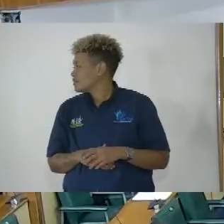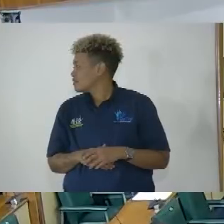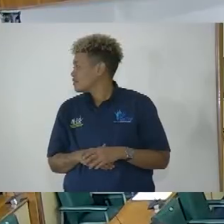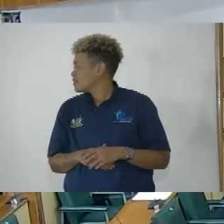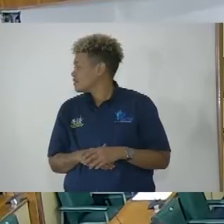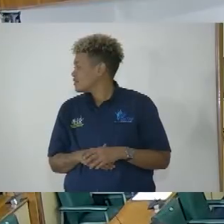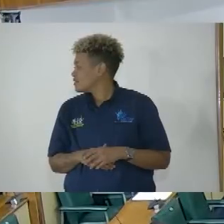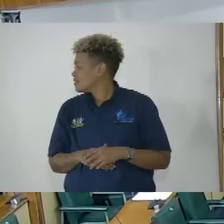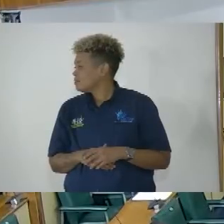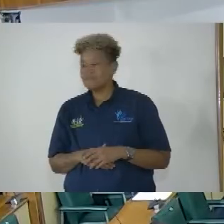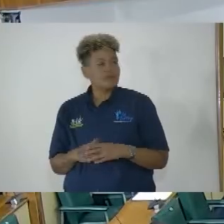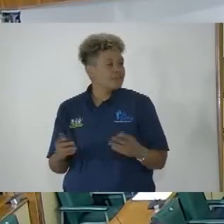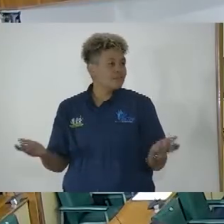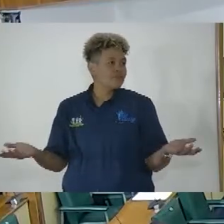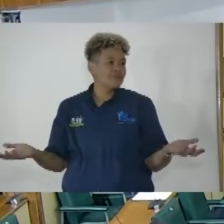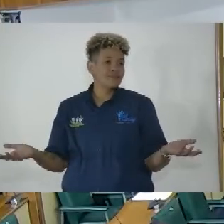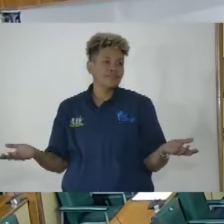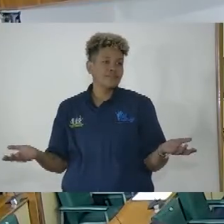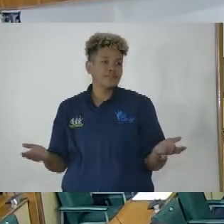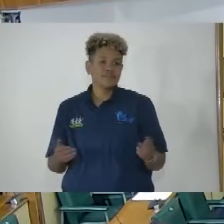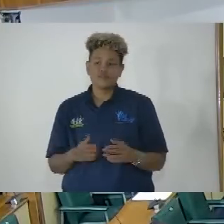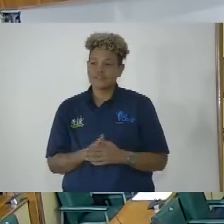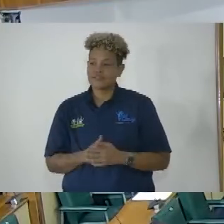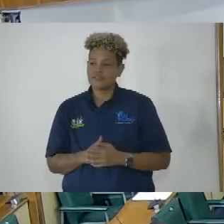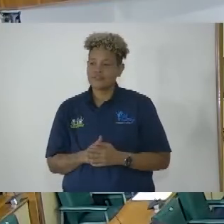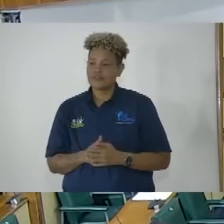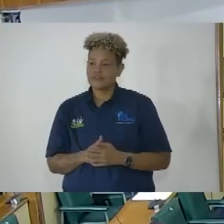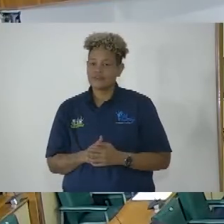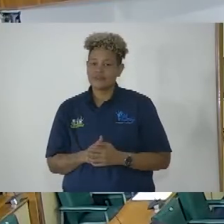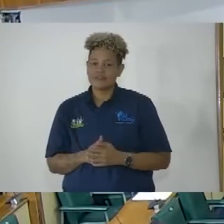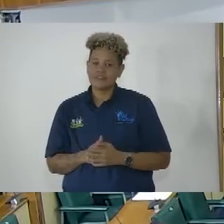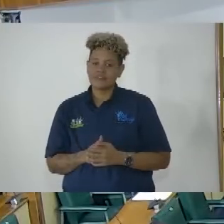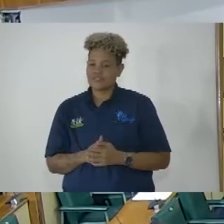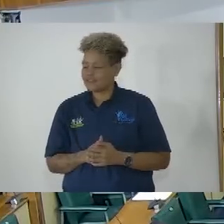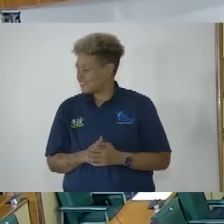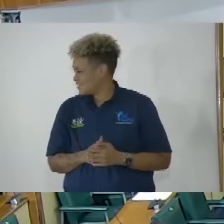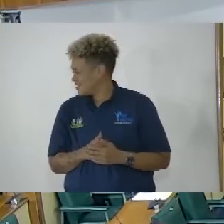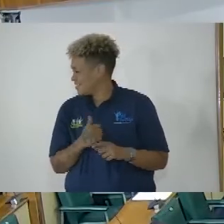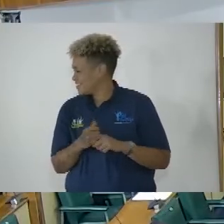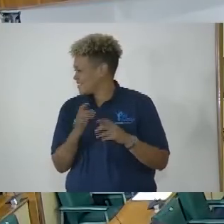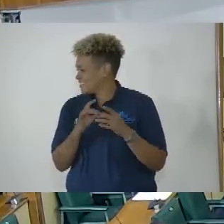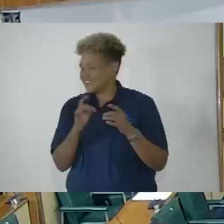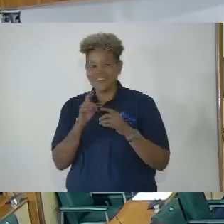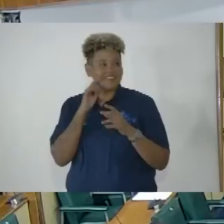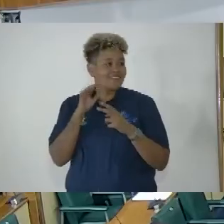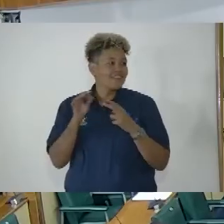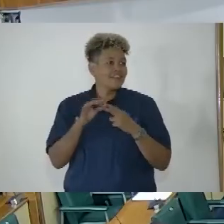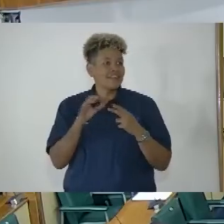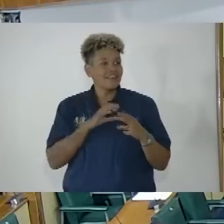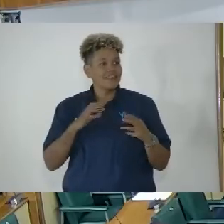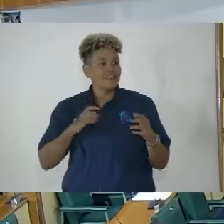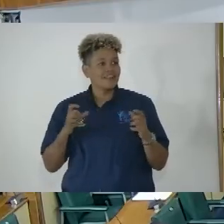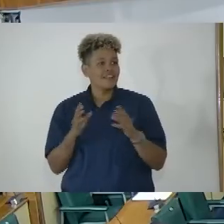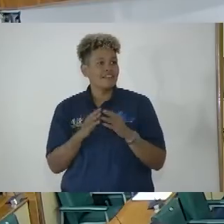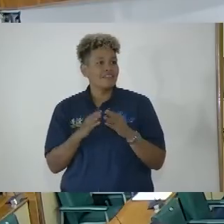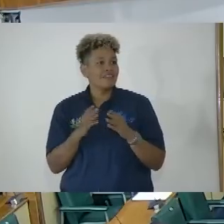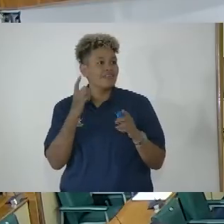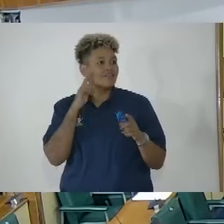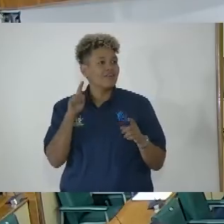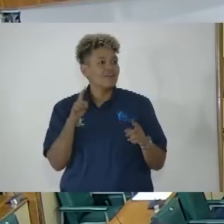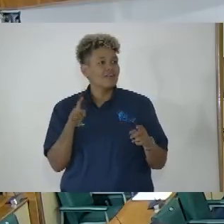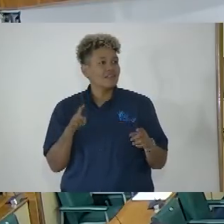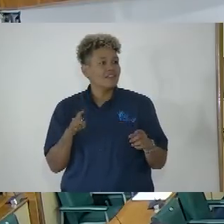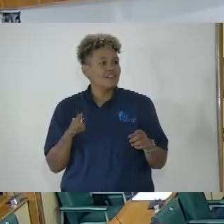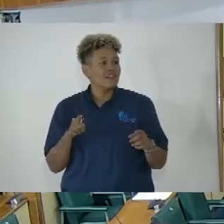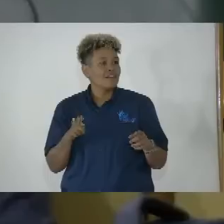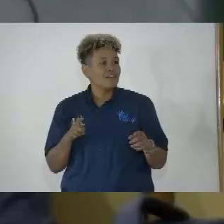through its concluding stages as just stated. The motion to establish the Joint Select Committee members from this chamber